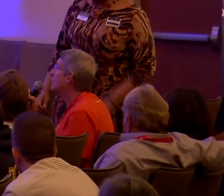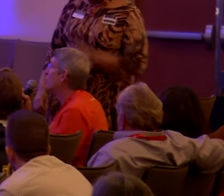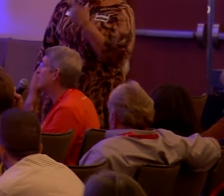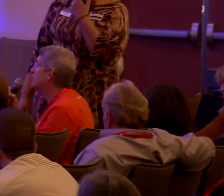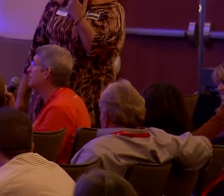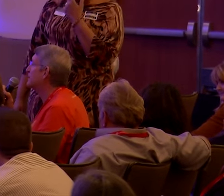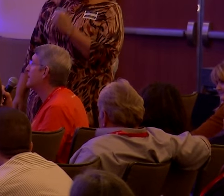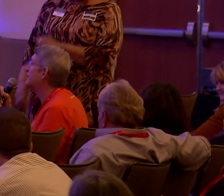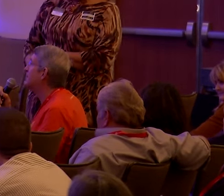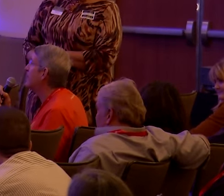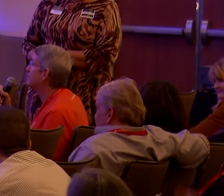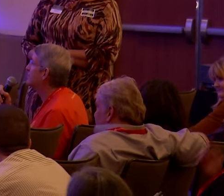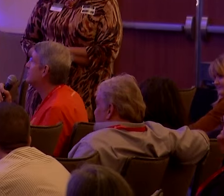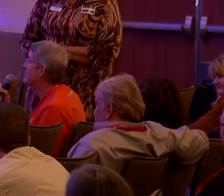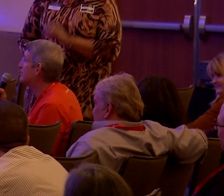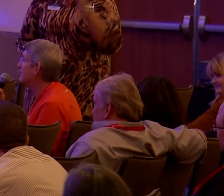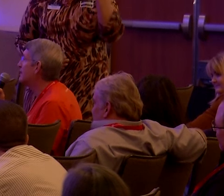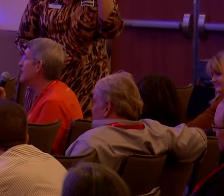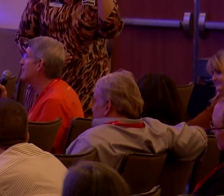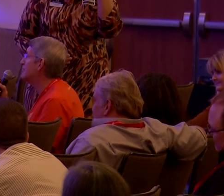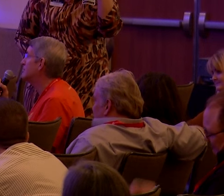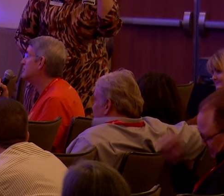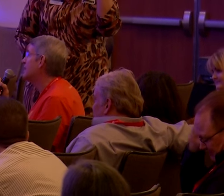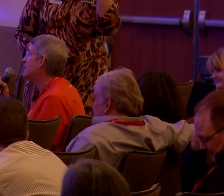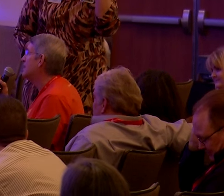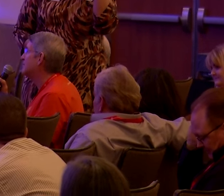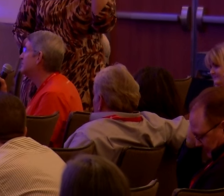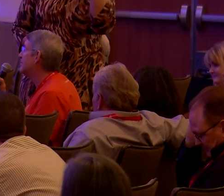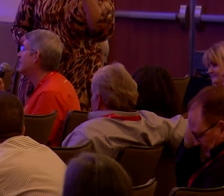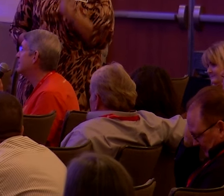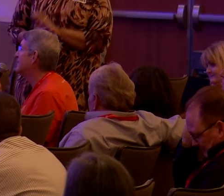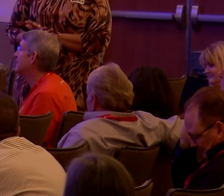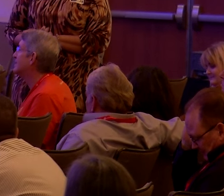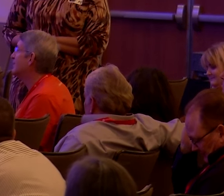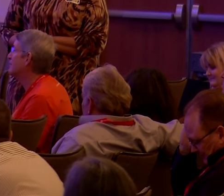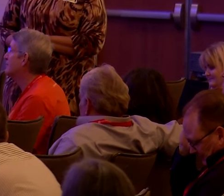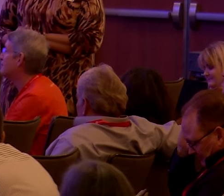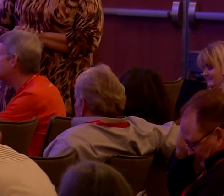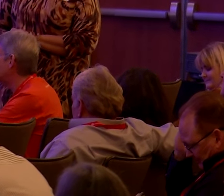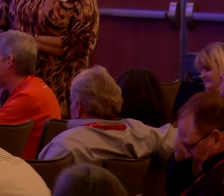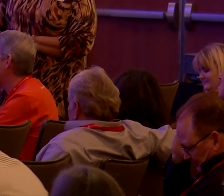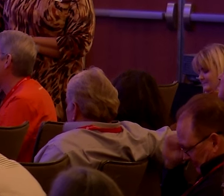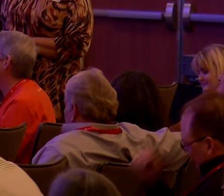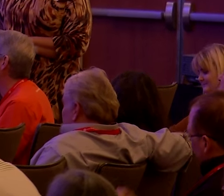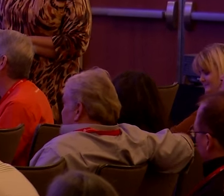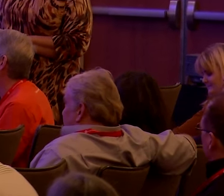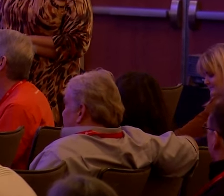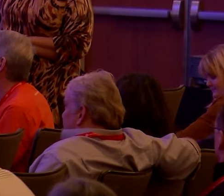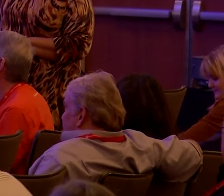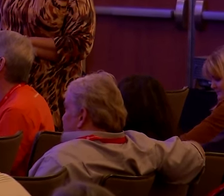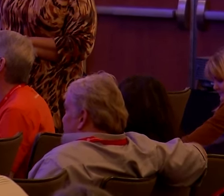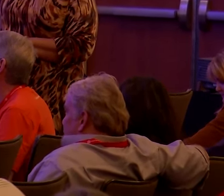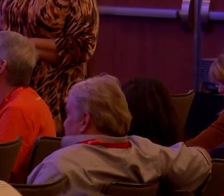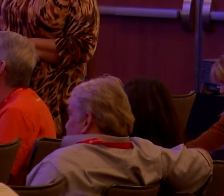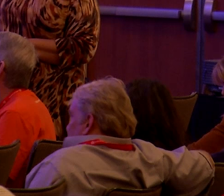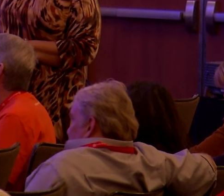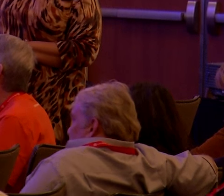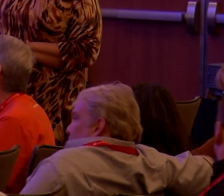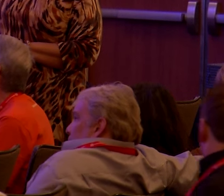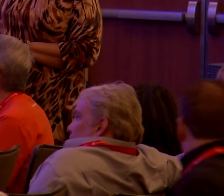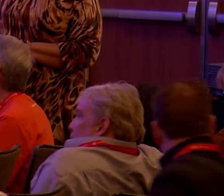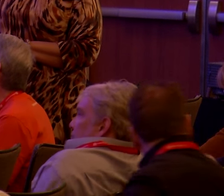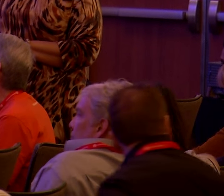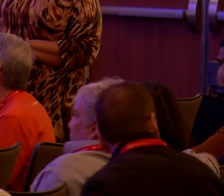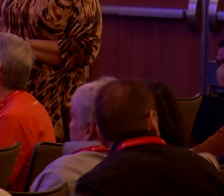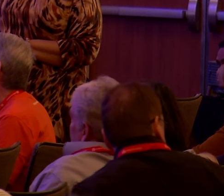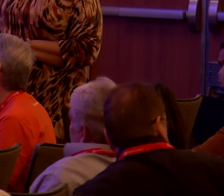Given what you've explained about the general idea of keeping your head down in the Asian community, how